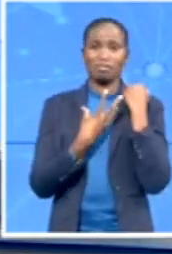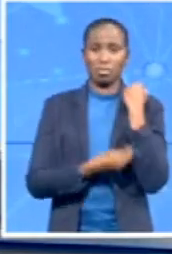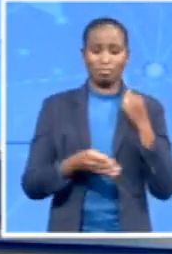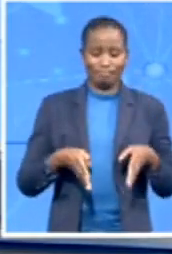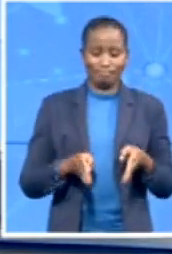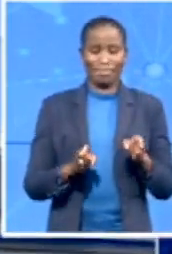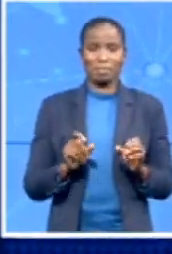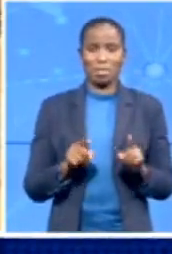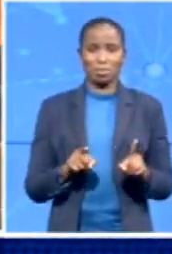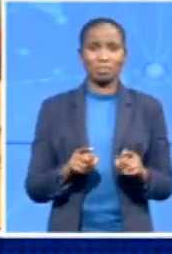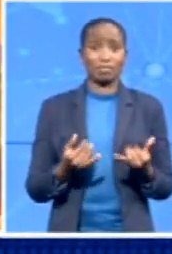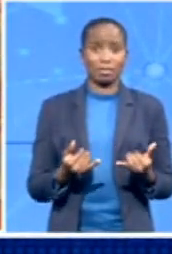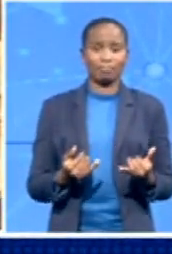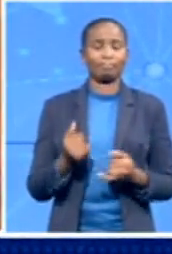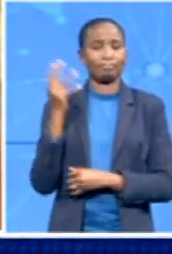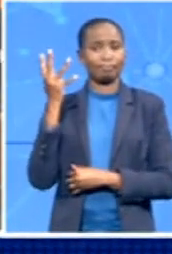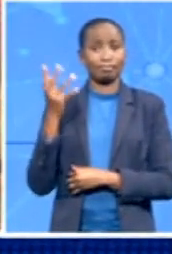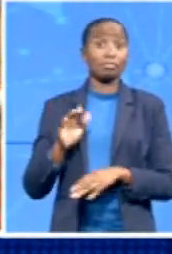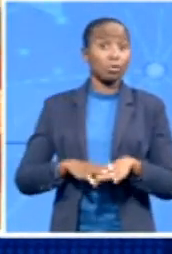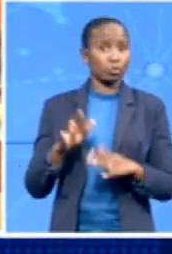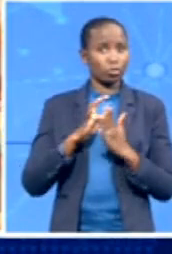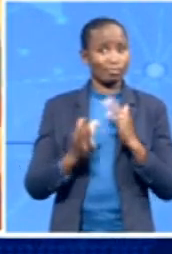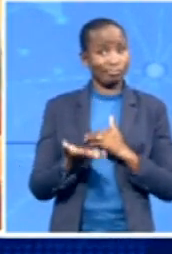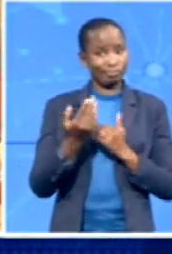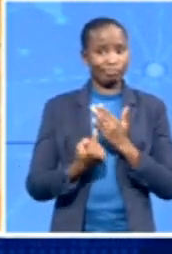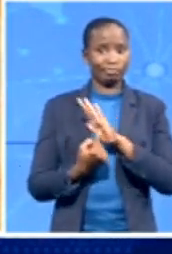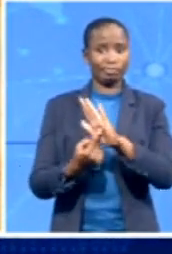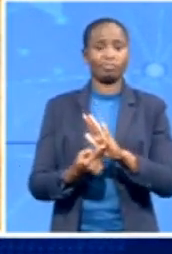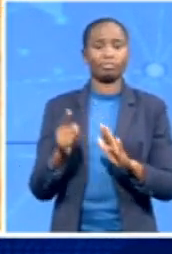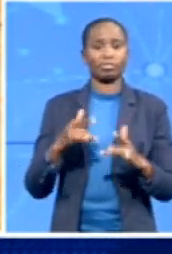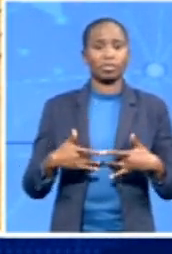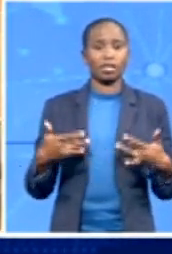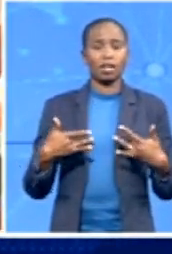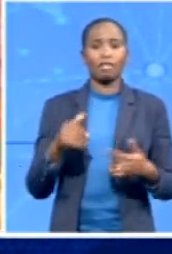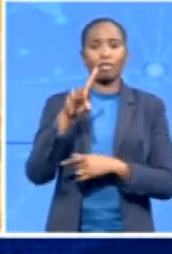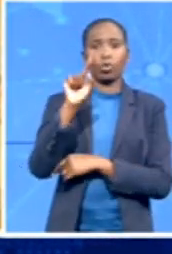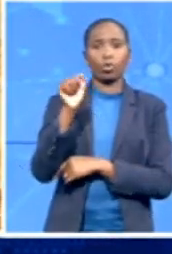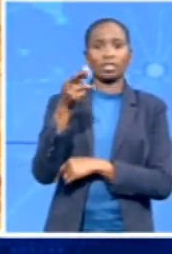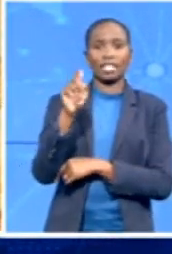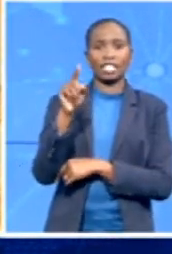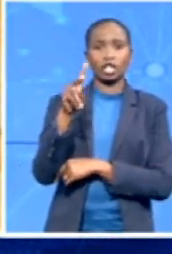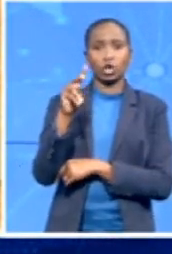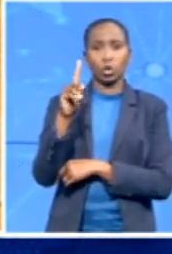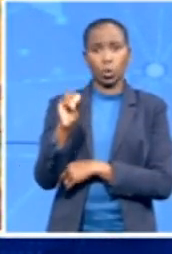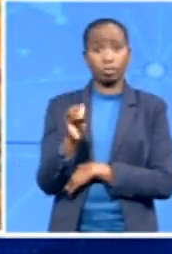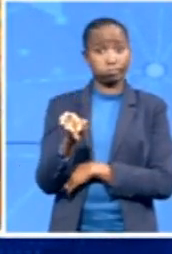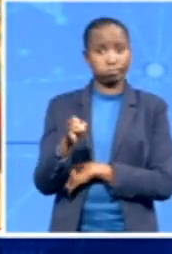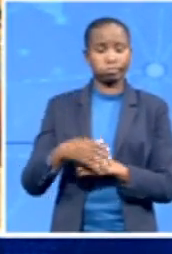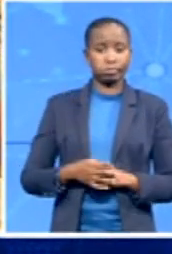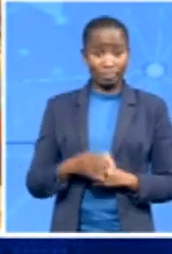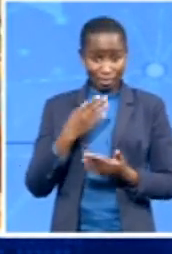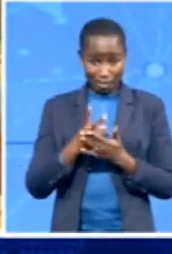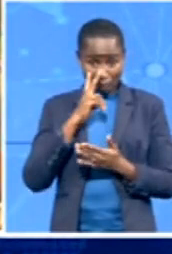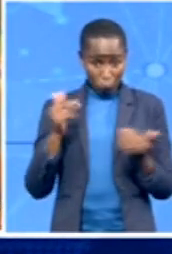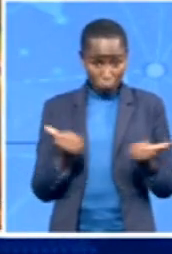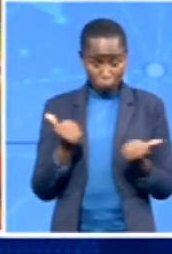the story, let's cross live now to our colleague Lutendo Bobodi. Lutendo, we can already see the potholes in the background. An analyst